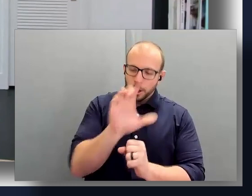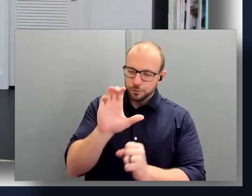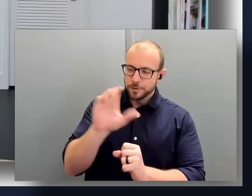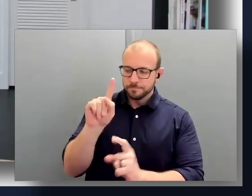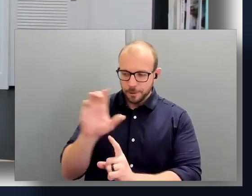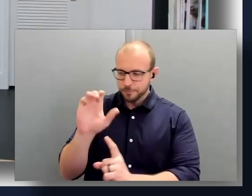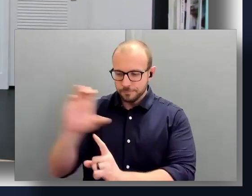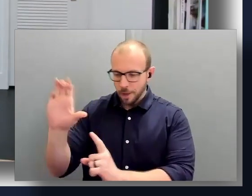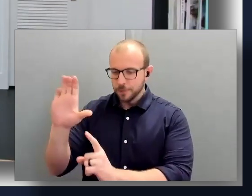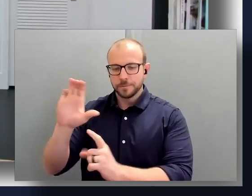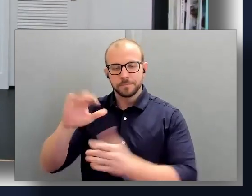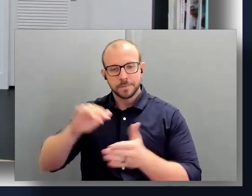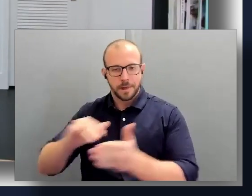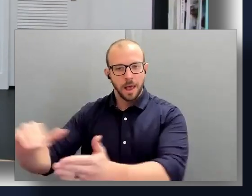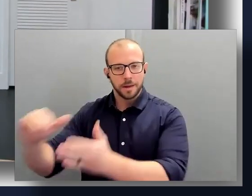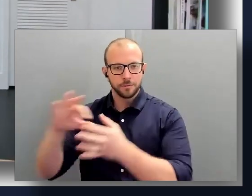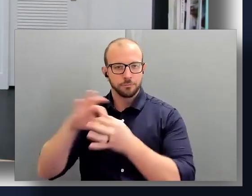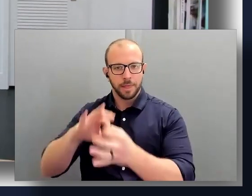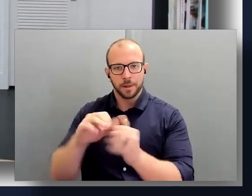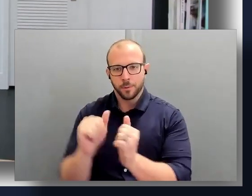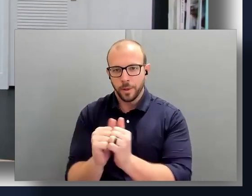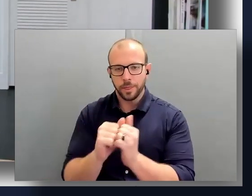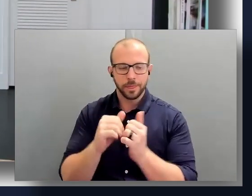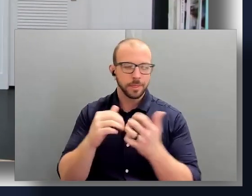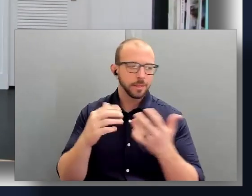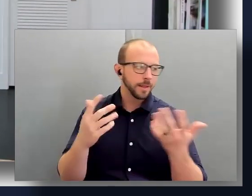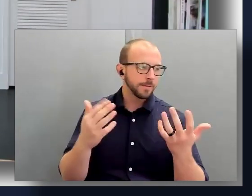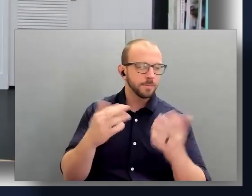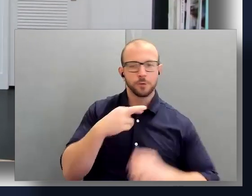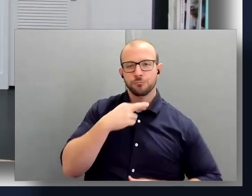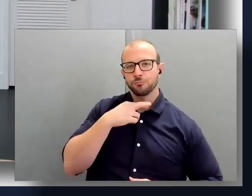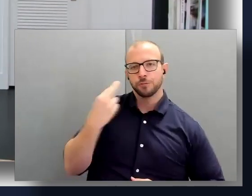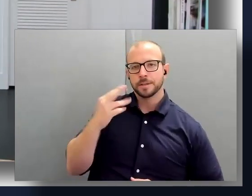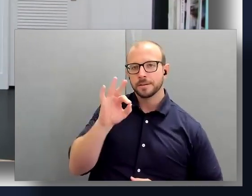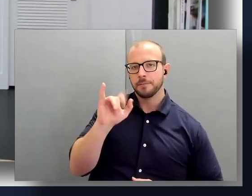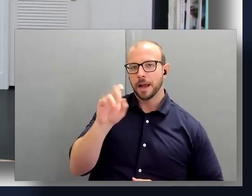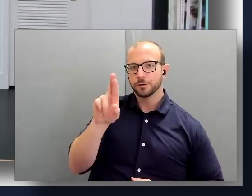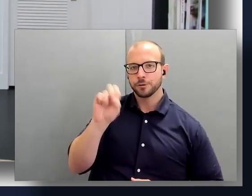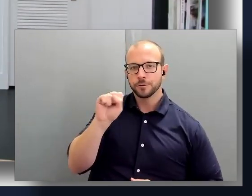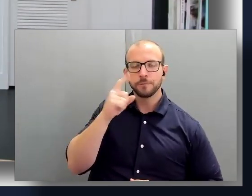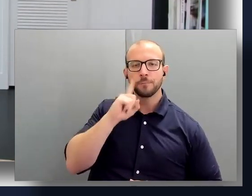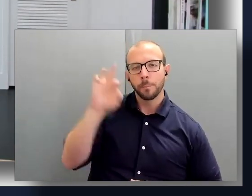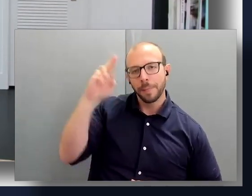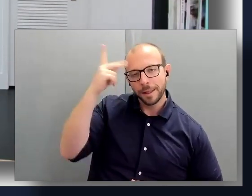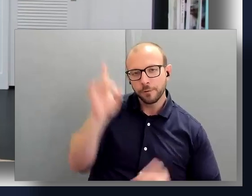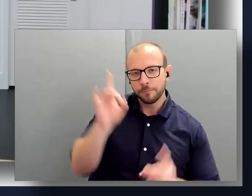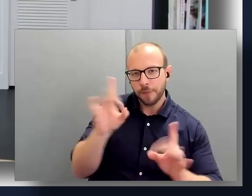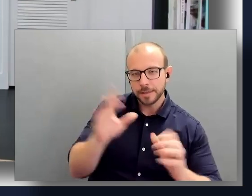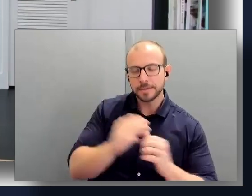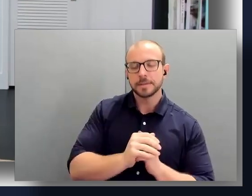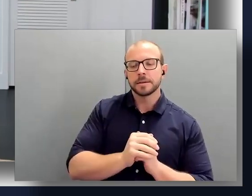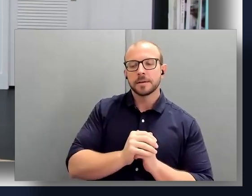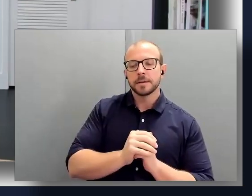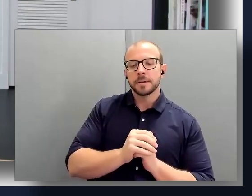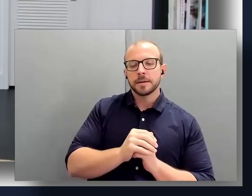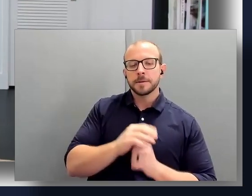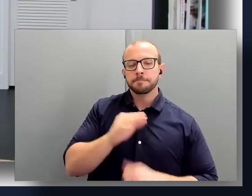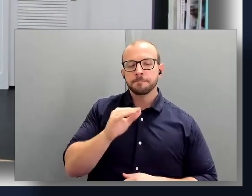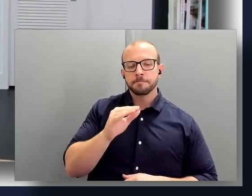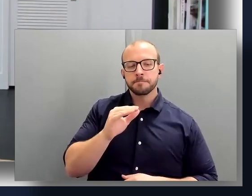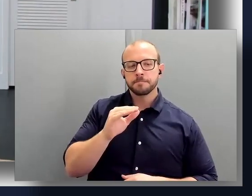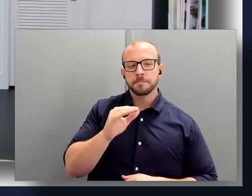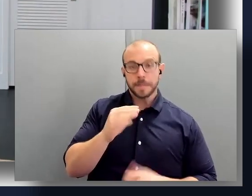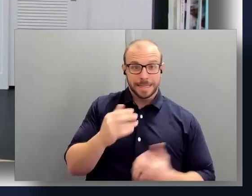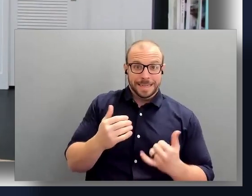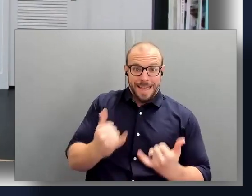and hundreds of studies done about what are the risk factors for political violence. And